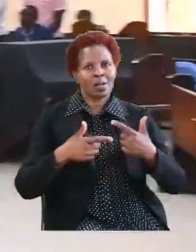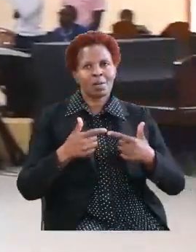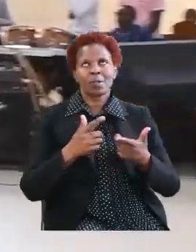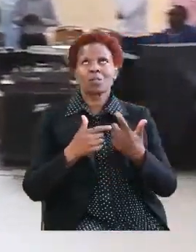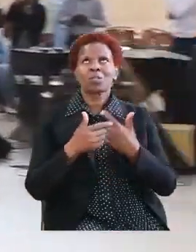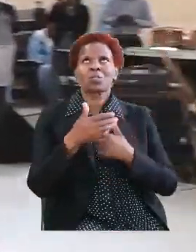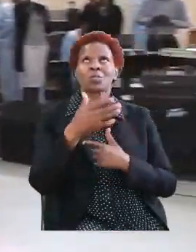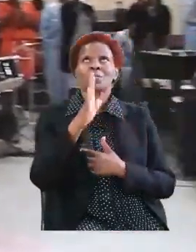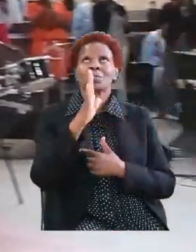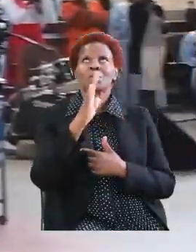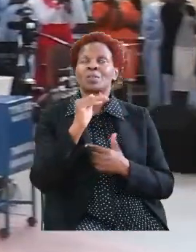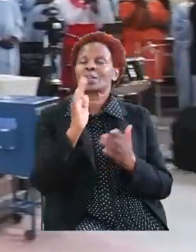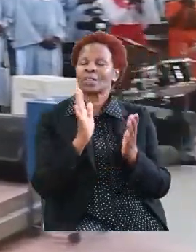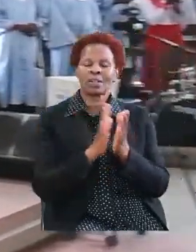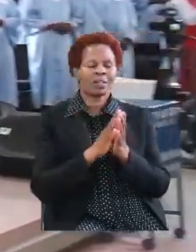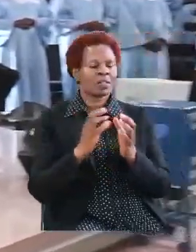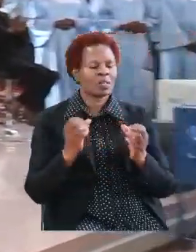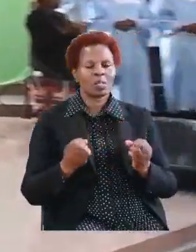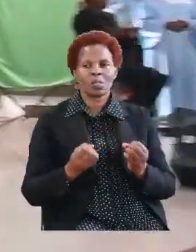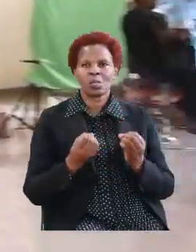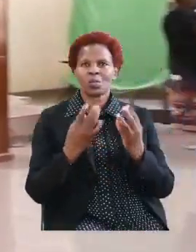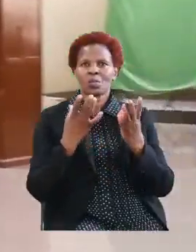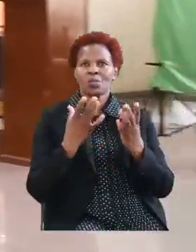narudi hallelujah